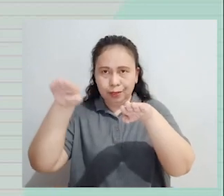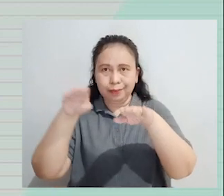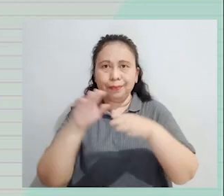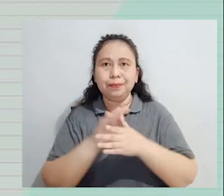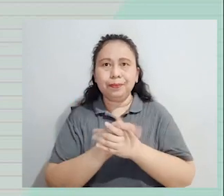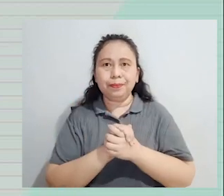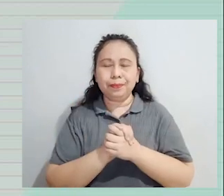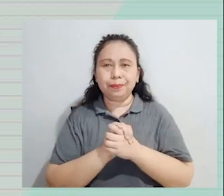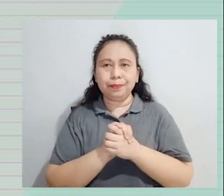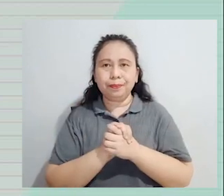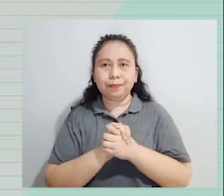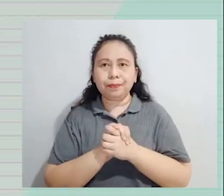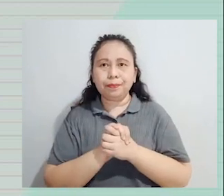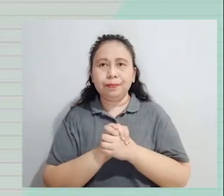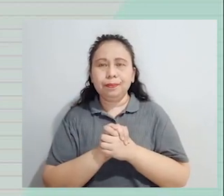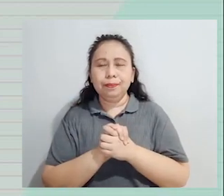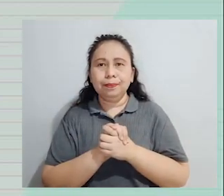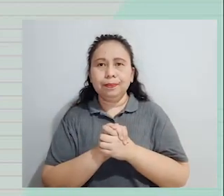Trench.